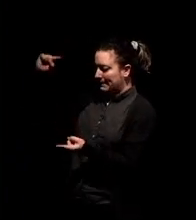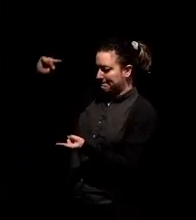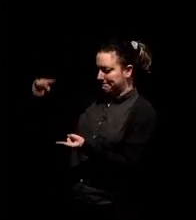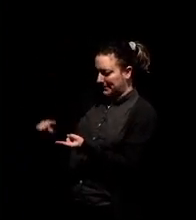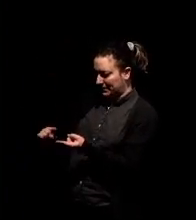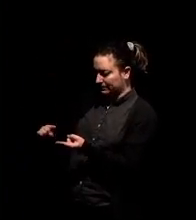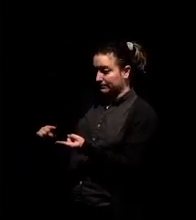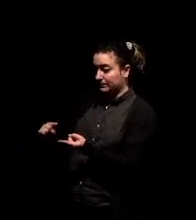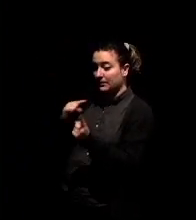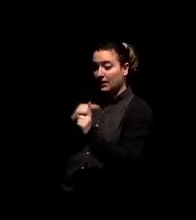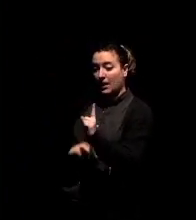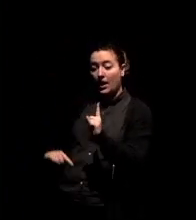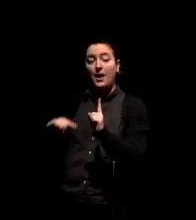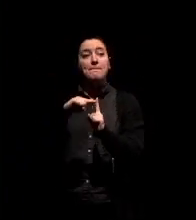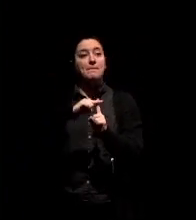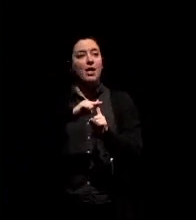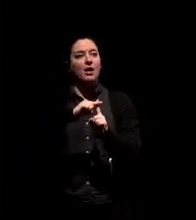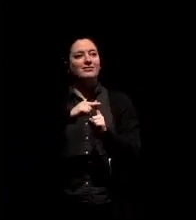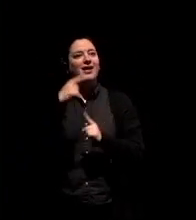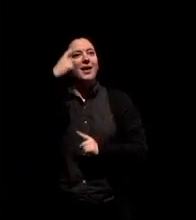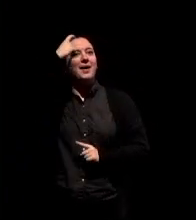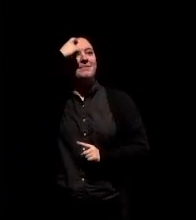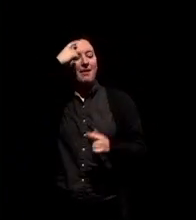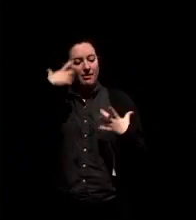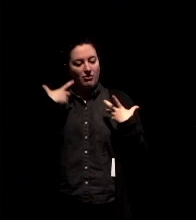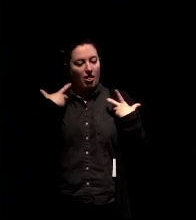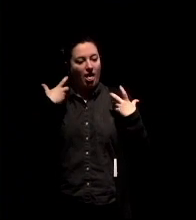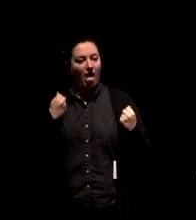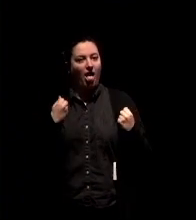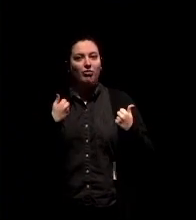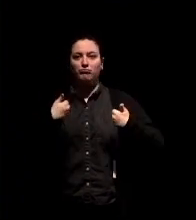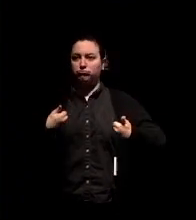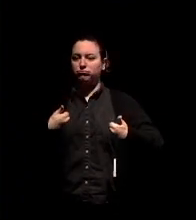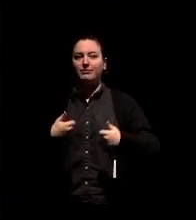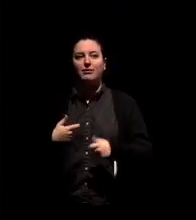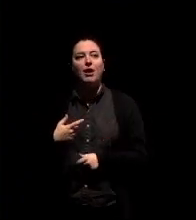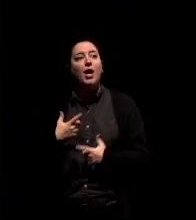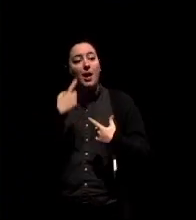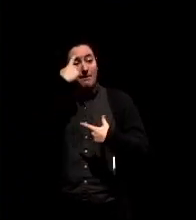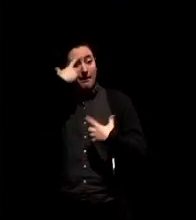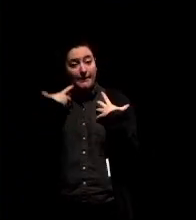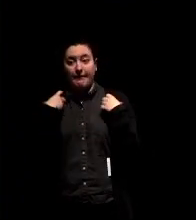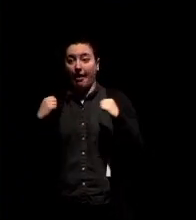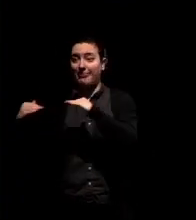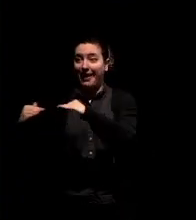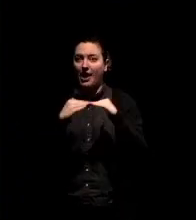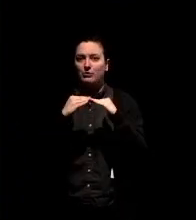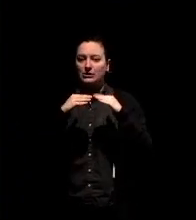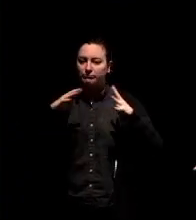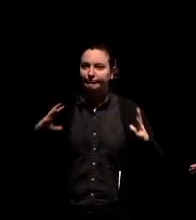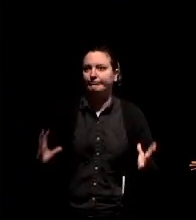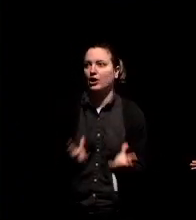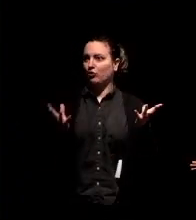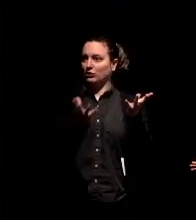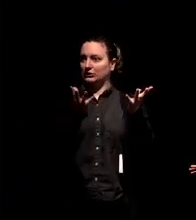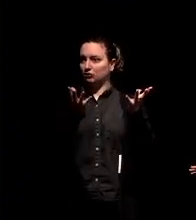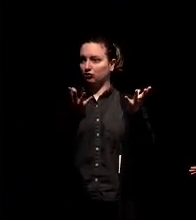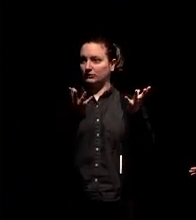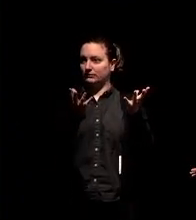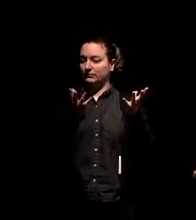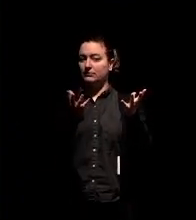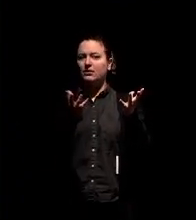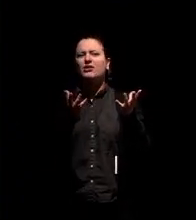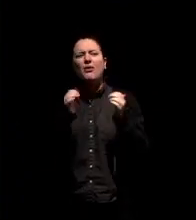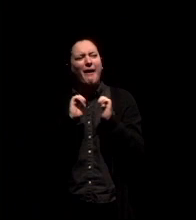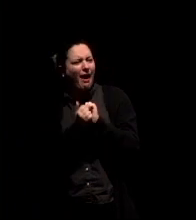promote mental health and mental health equity. So how can we do that? I think we can think about public